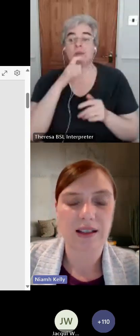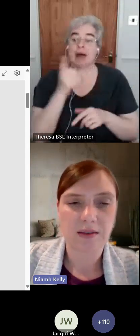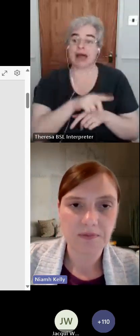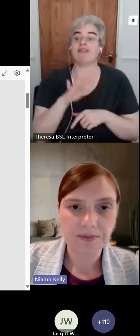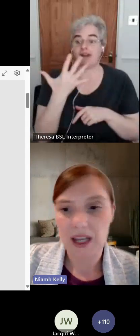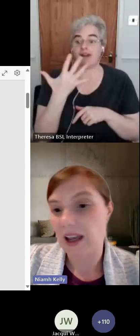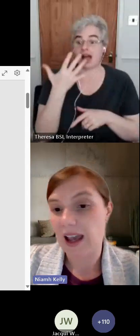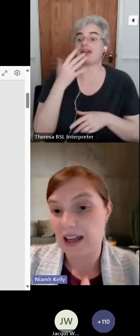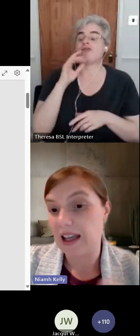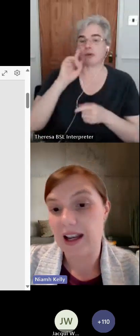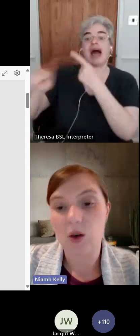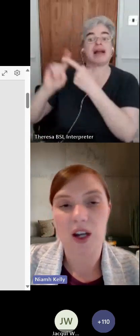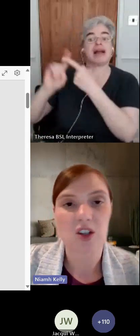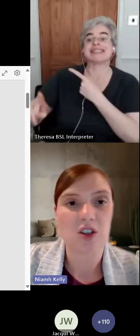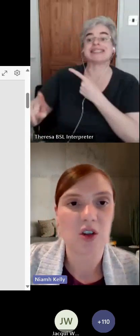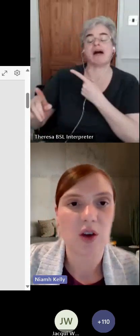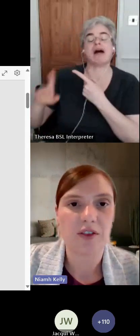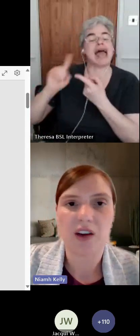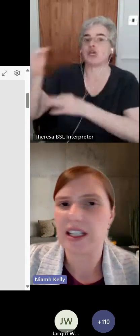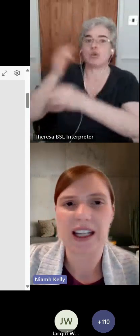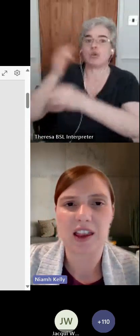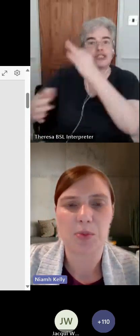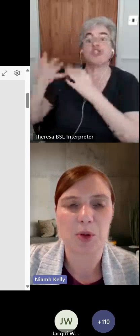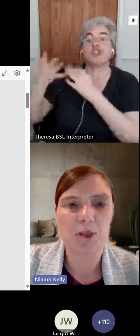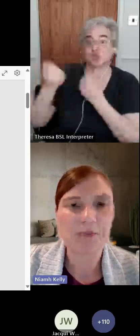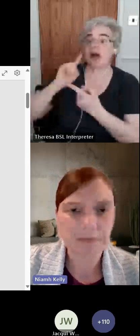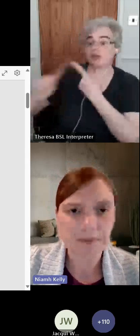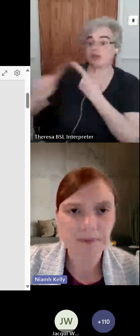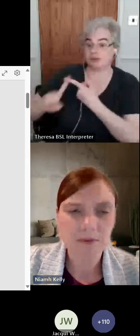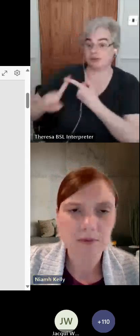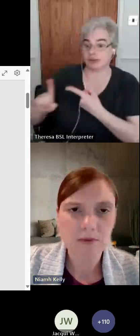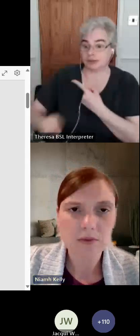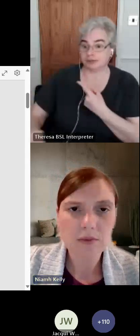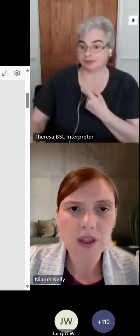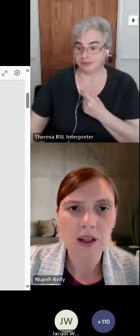questions she has, any questions you have there. I didn't get the book.